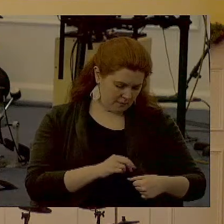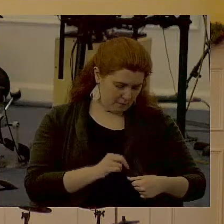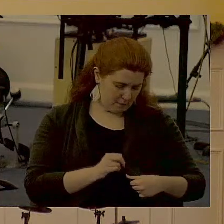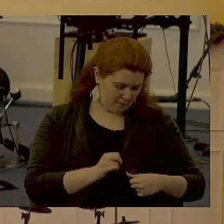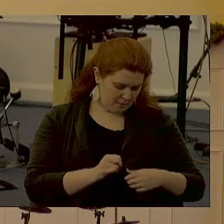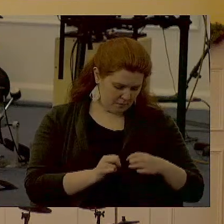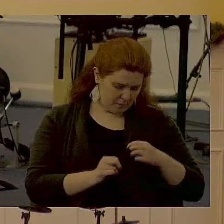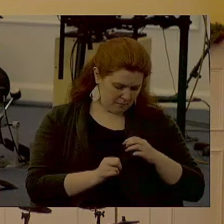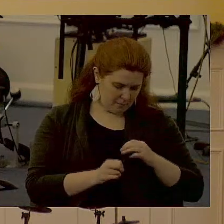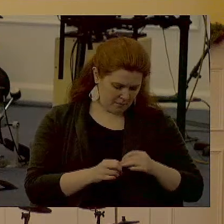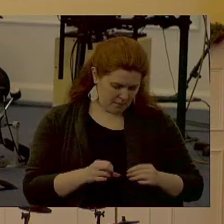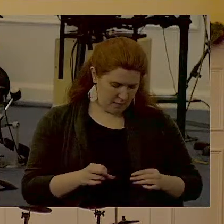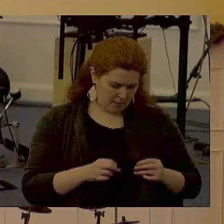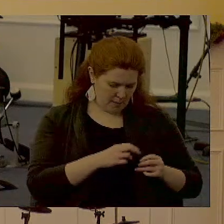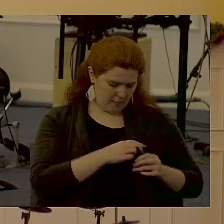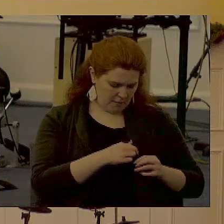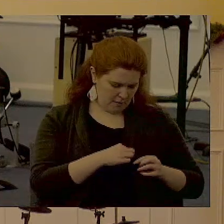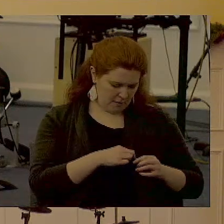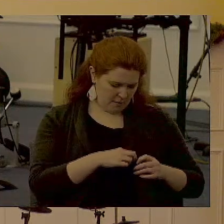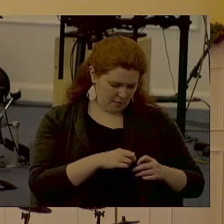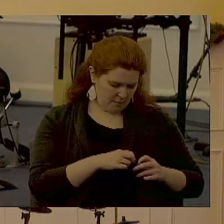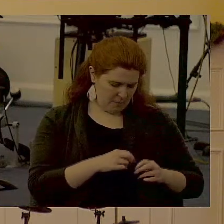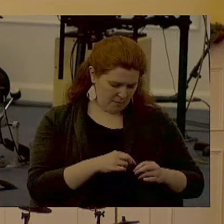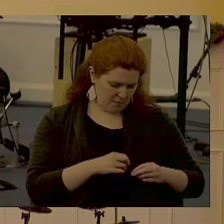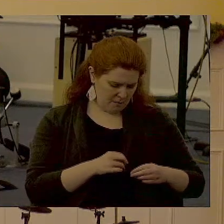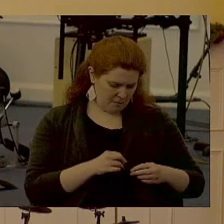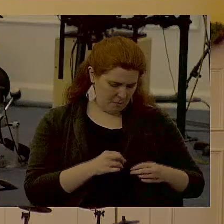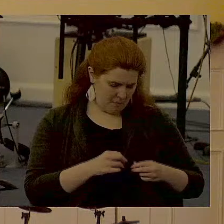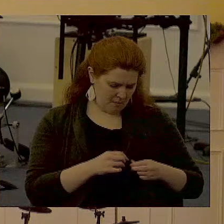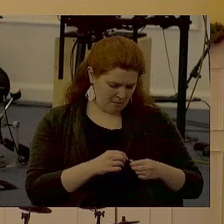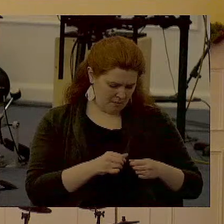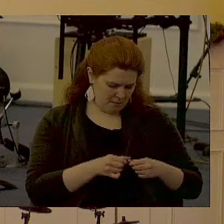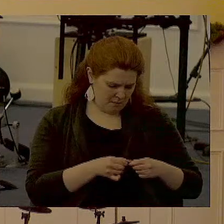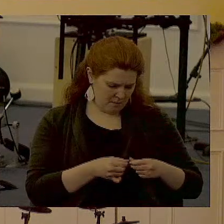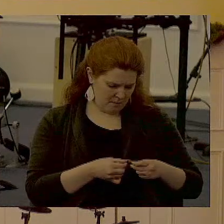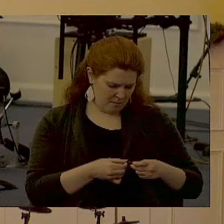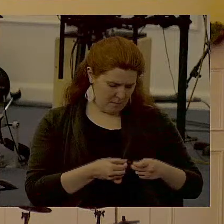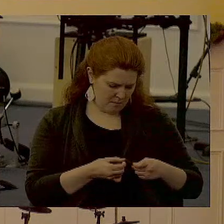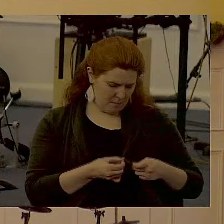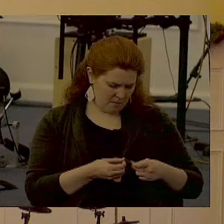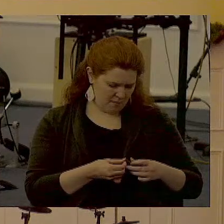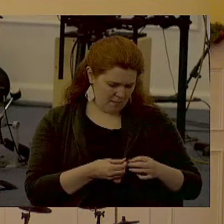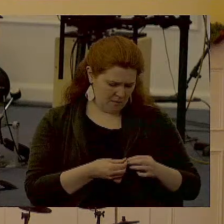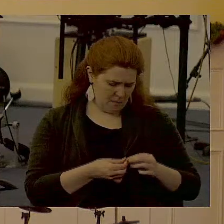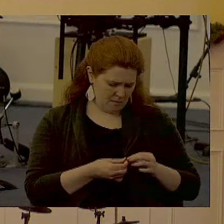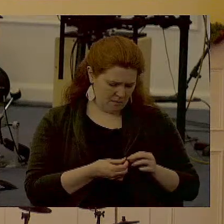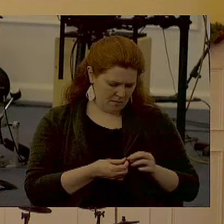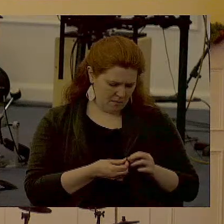world, are actually rich. Now, let me ask you a question.